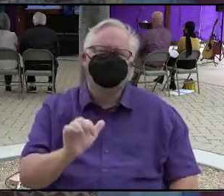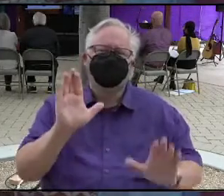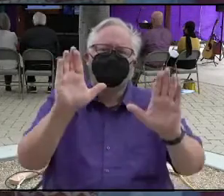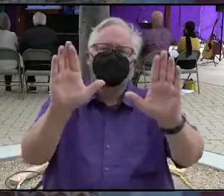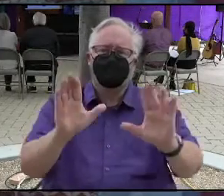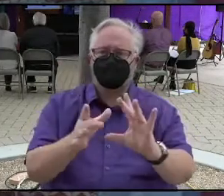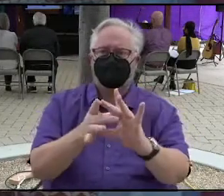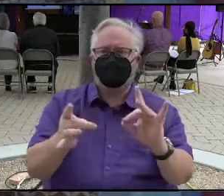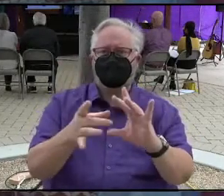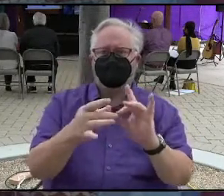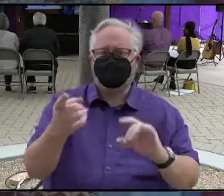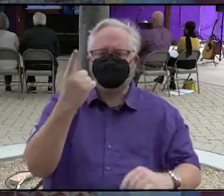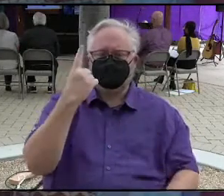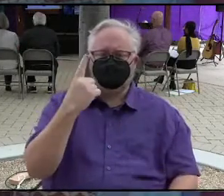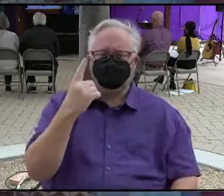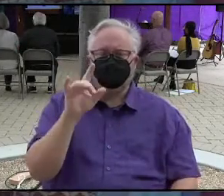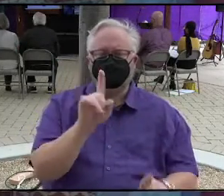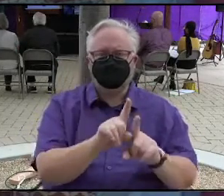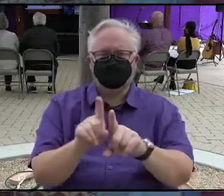message, too.